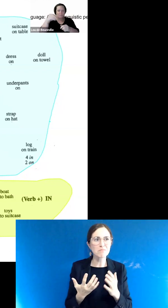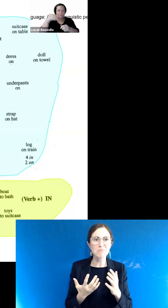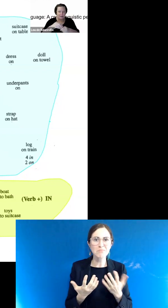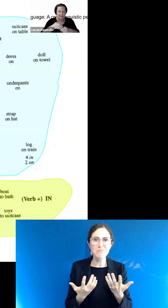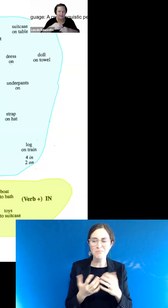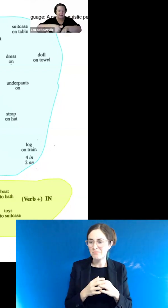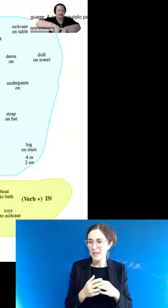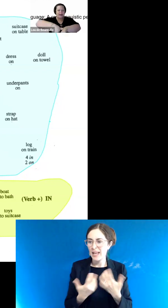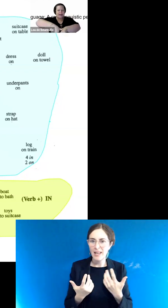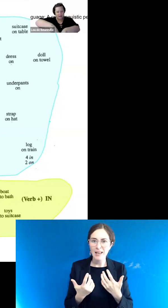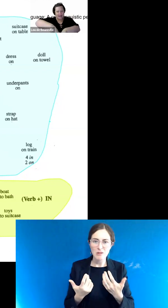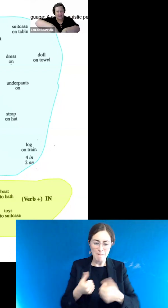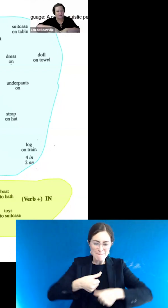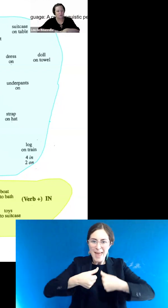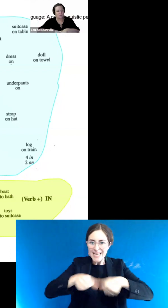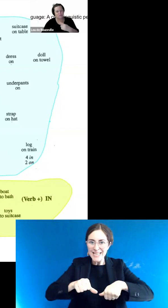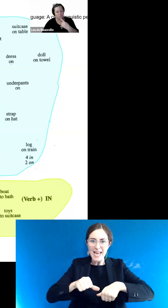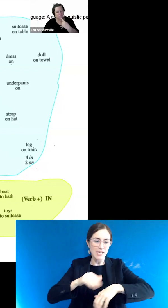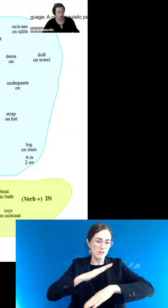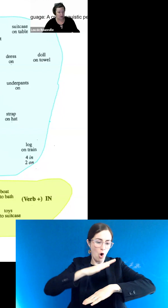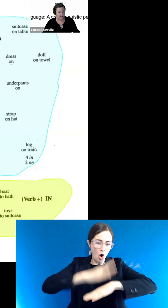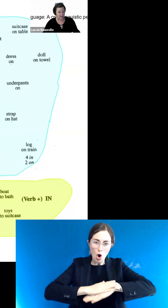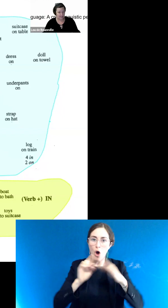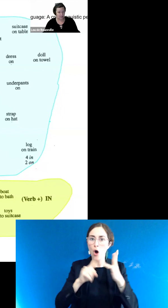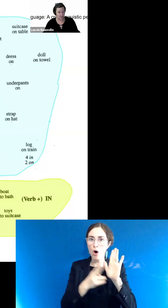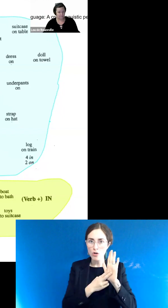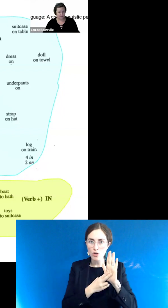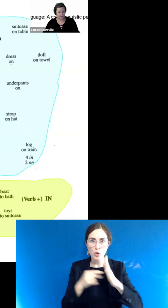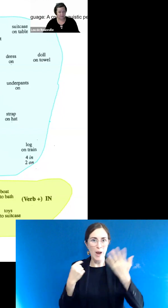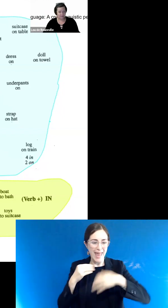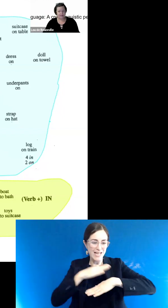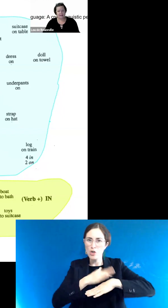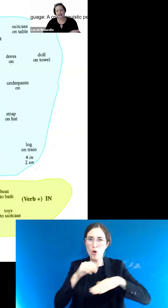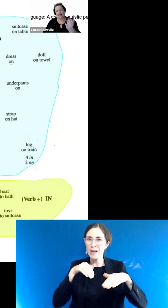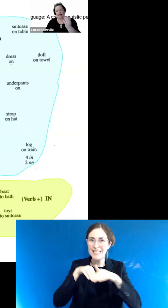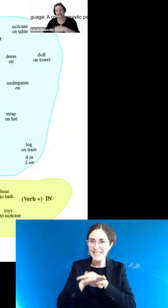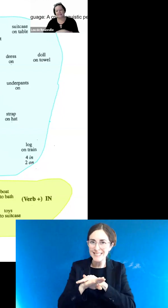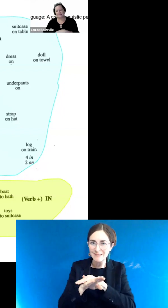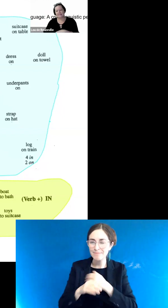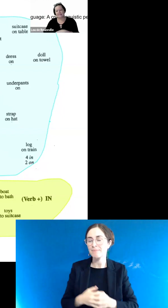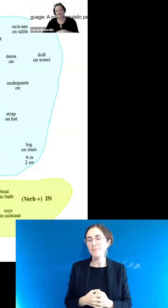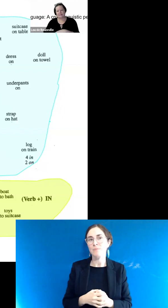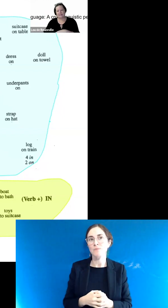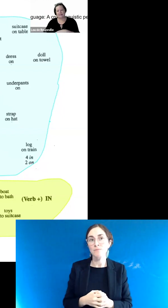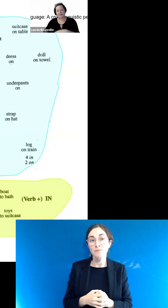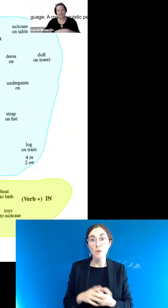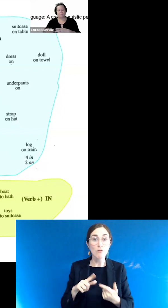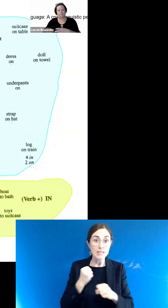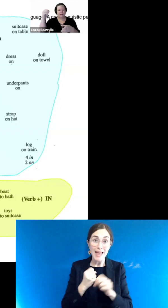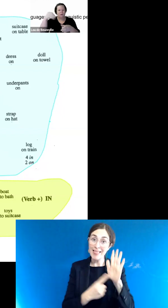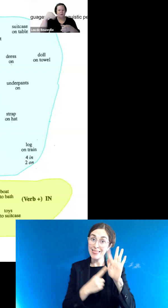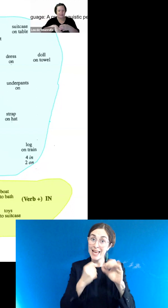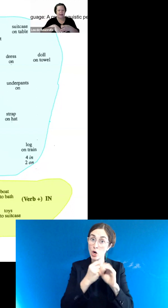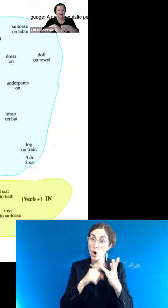a top on a pen, a Band-Aid on a hand. They'll always use the word on in English. And in things like